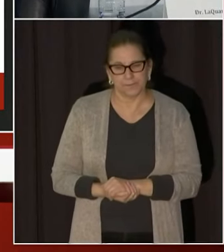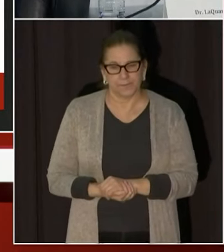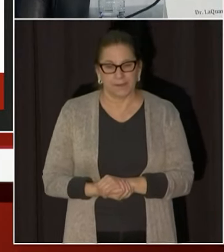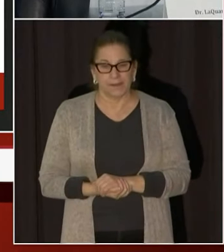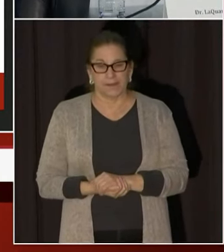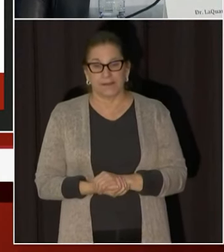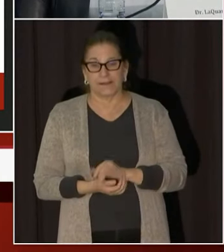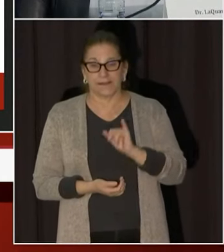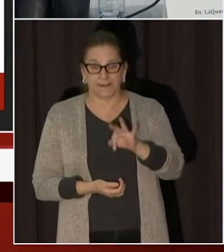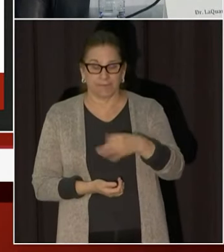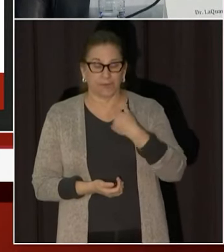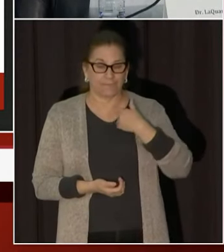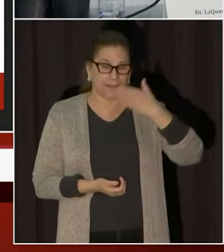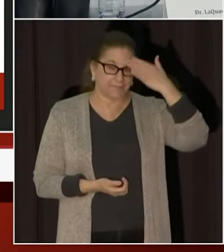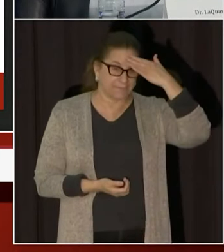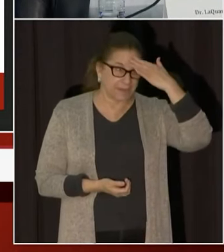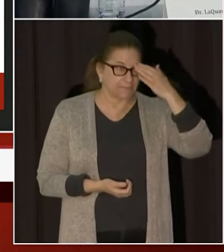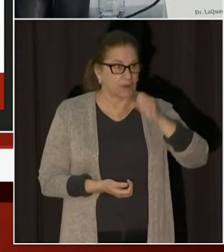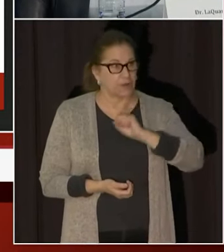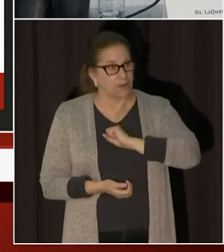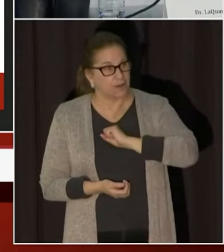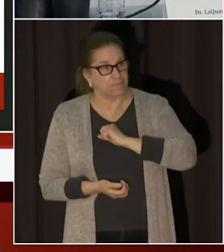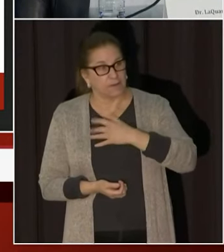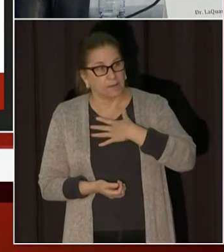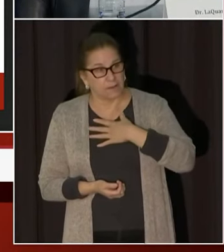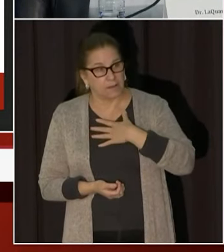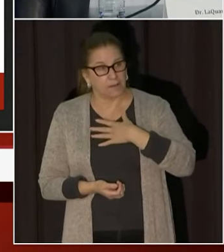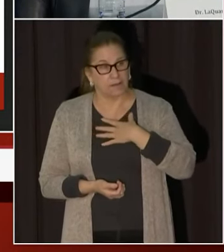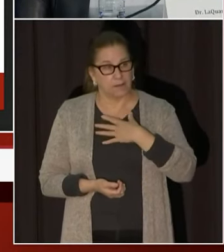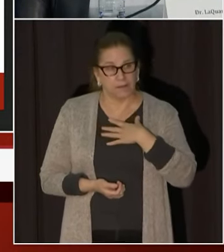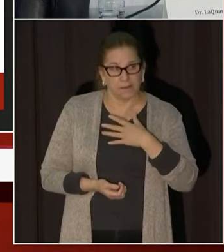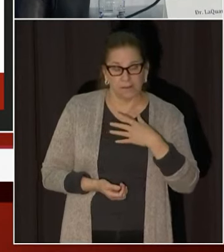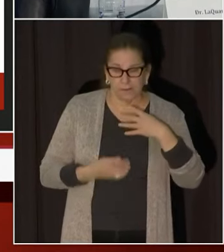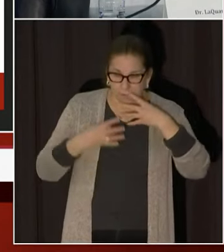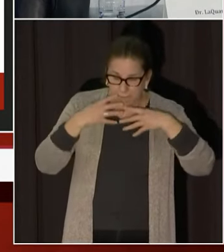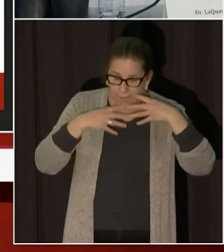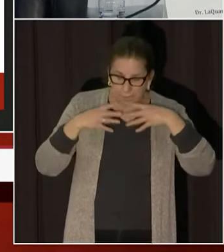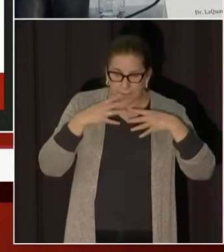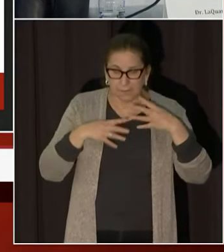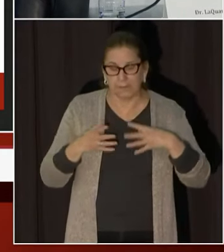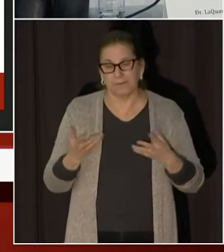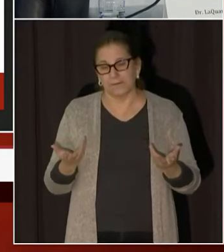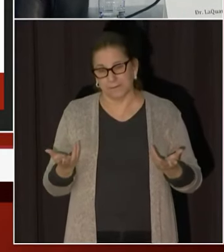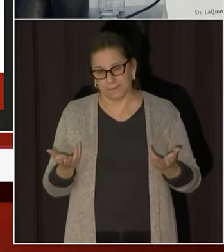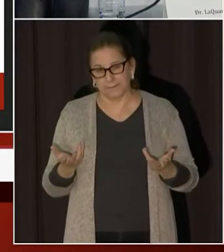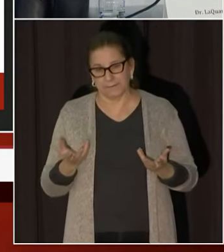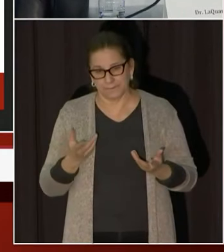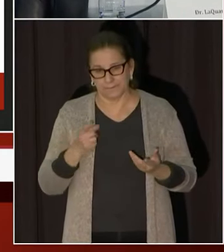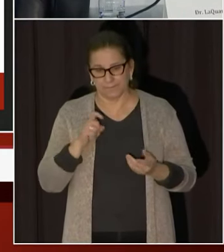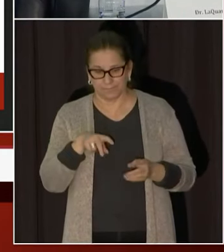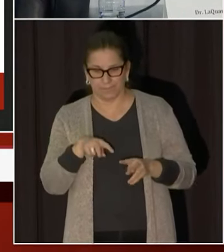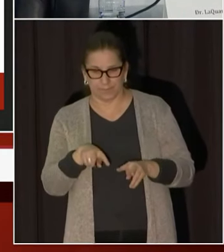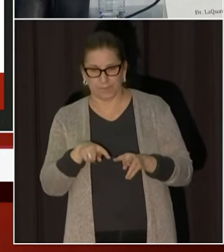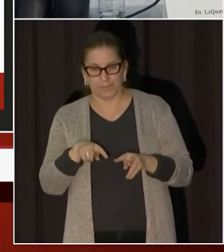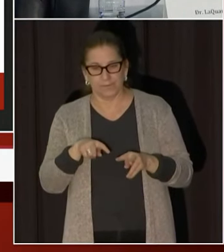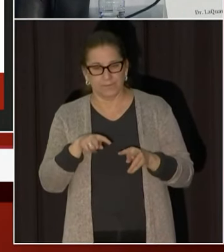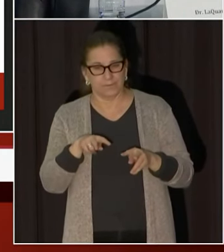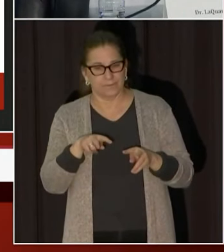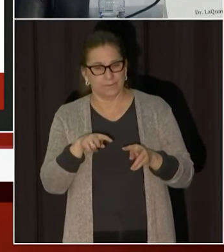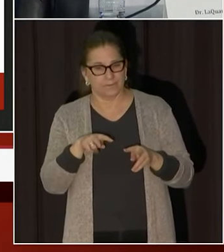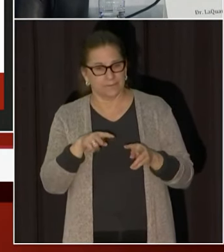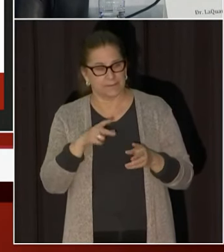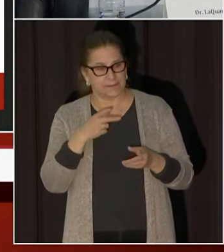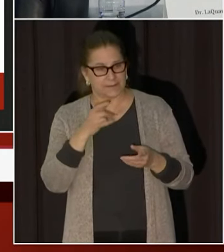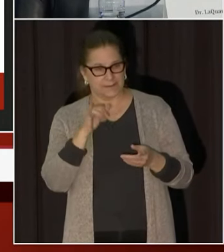cough, shortness of breath may be the typical symptoms, some children, which are, because this is a lower respiratory